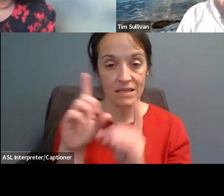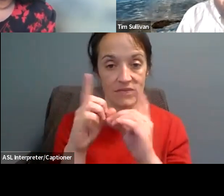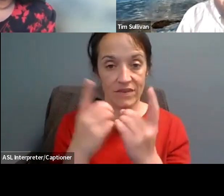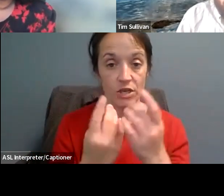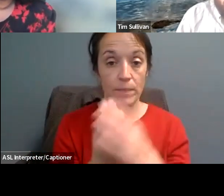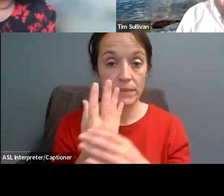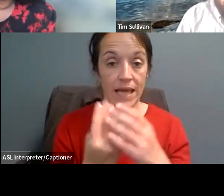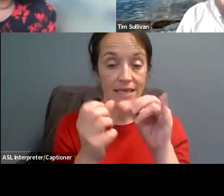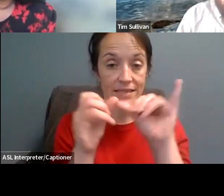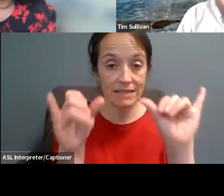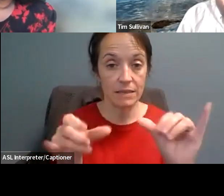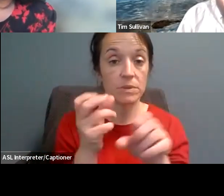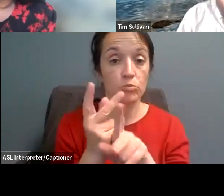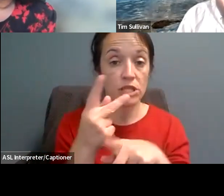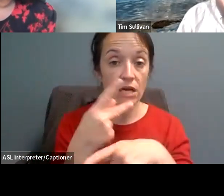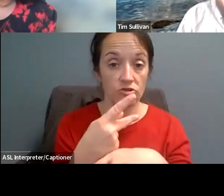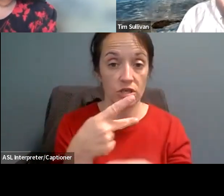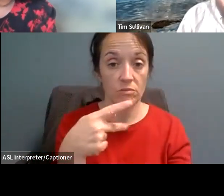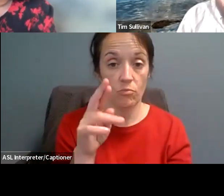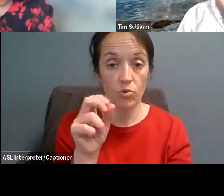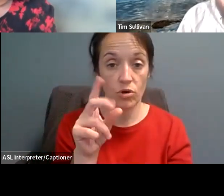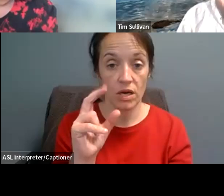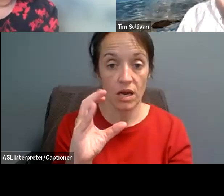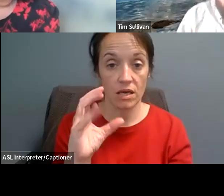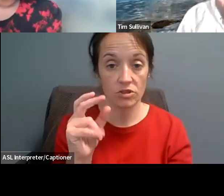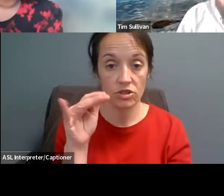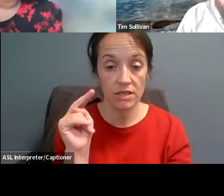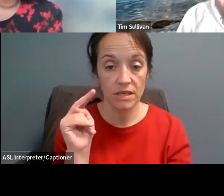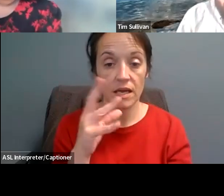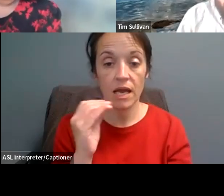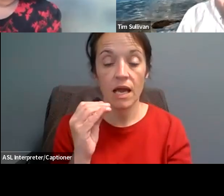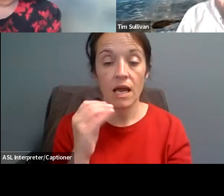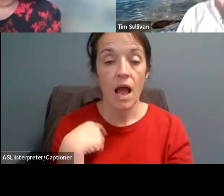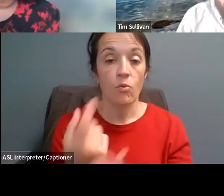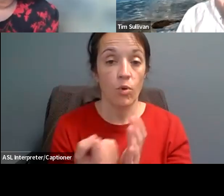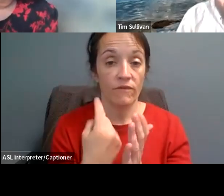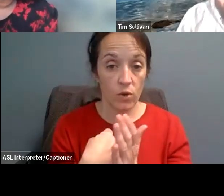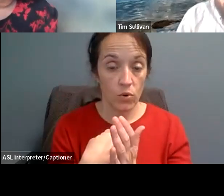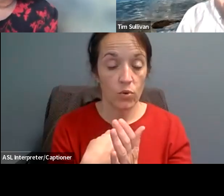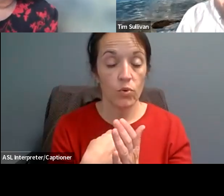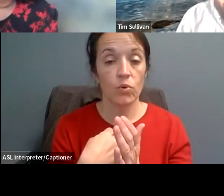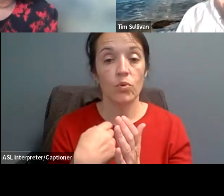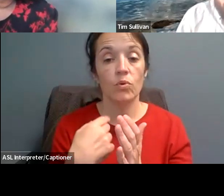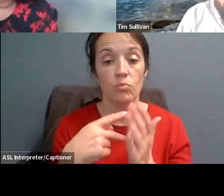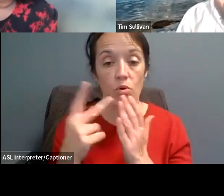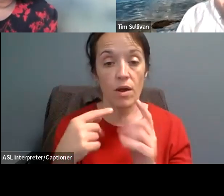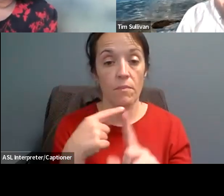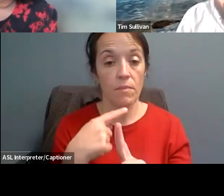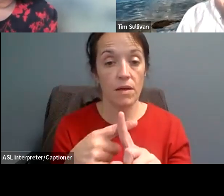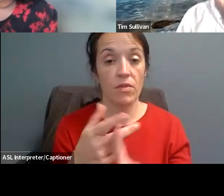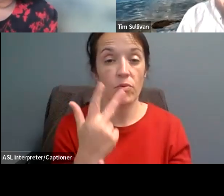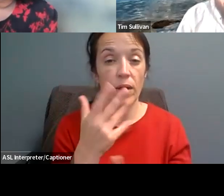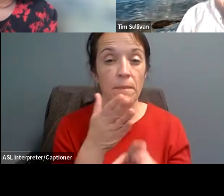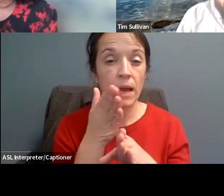Plant Systems Production. And in addition to reviewing capacity programs, I also work in 3 main